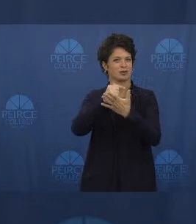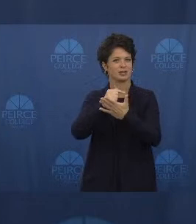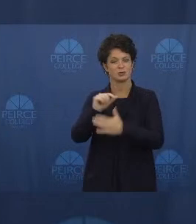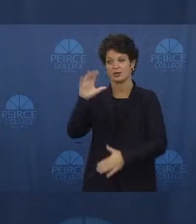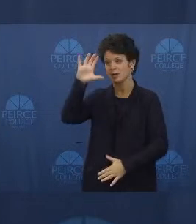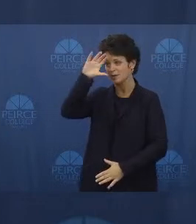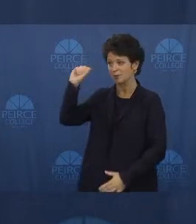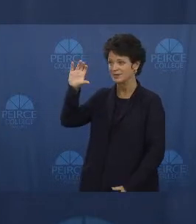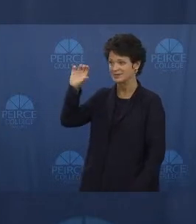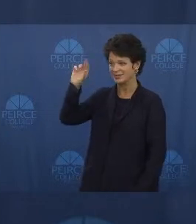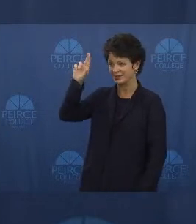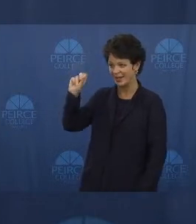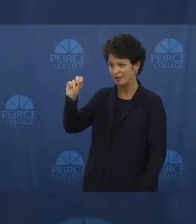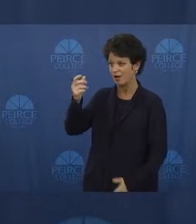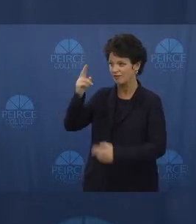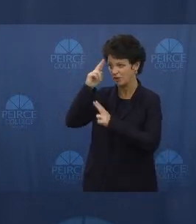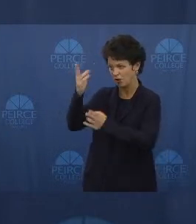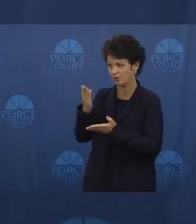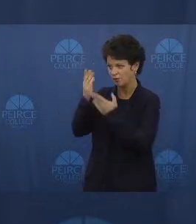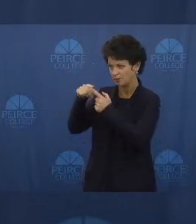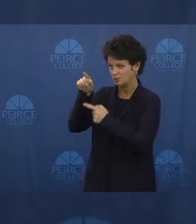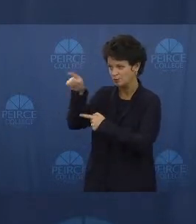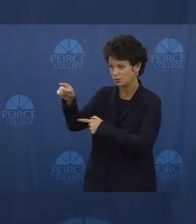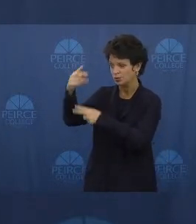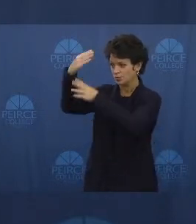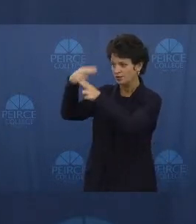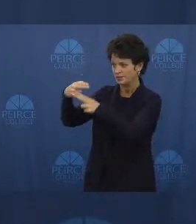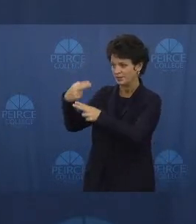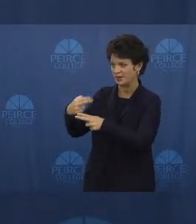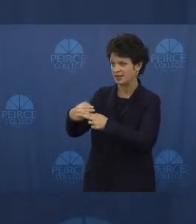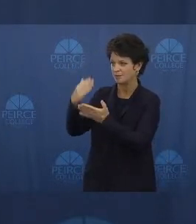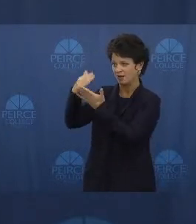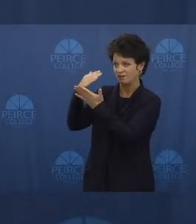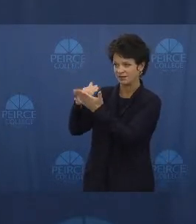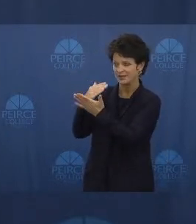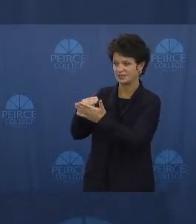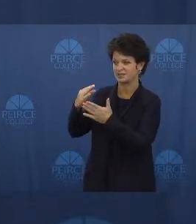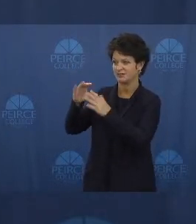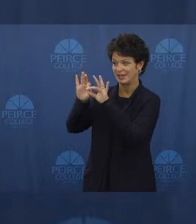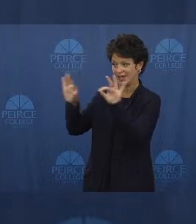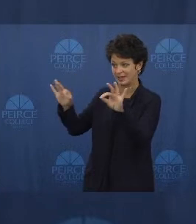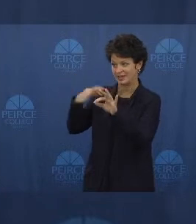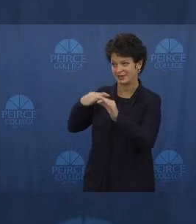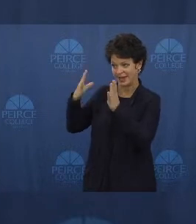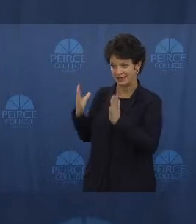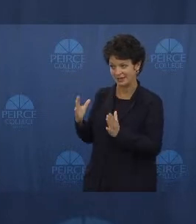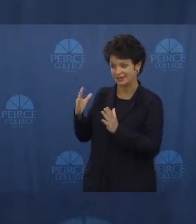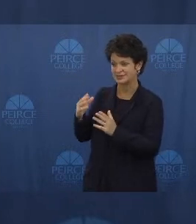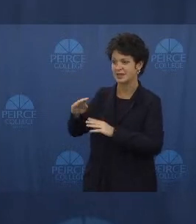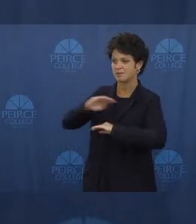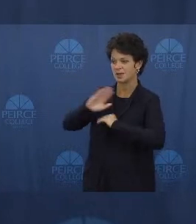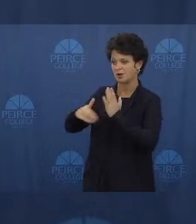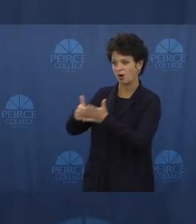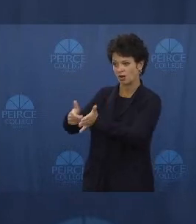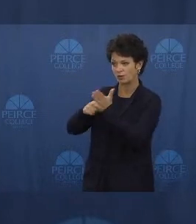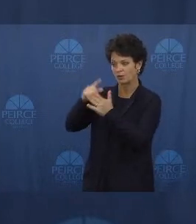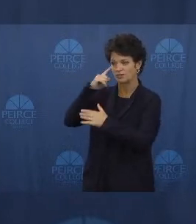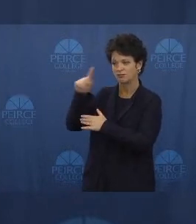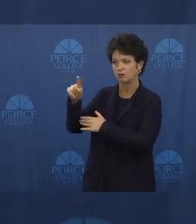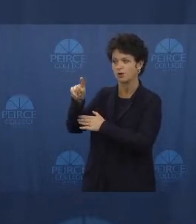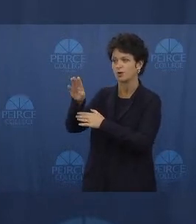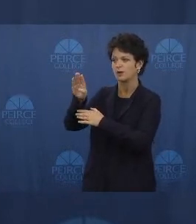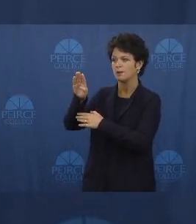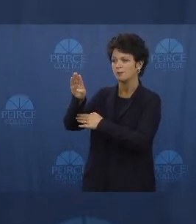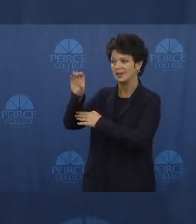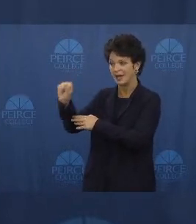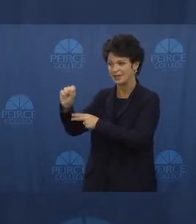Caro, I have the honor of recommending to you the following list of degree candidates. These candidates have met all the requirements for the Bachelor of